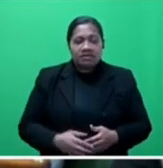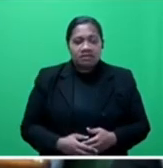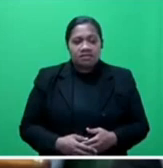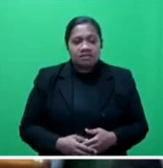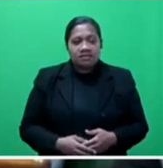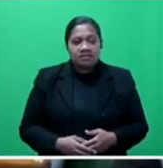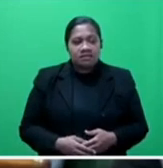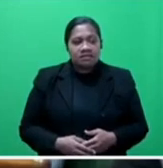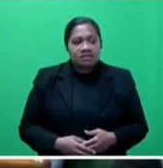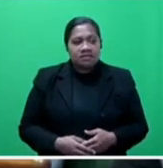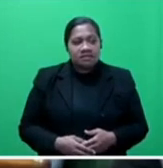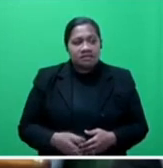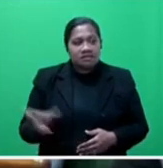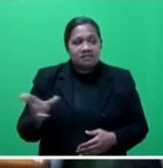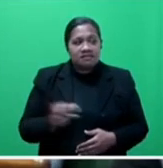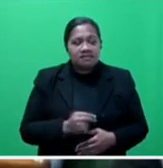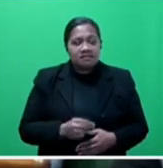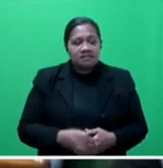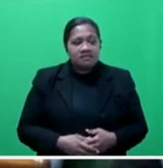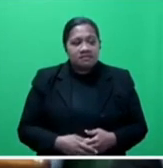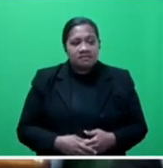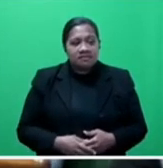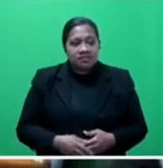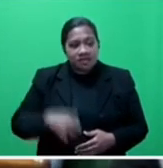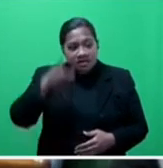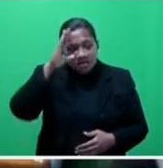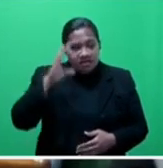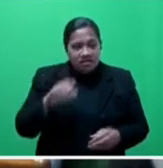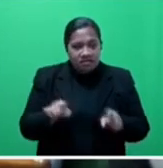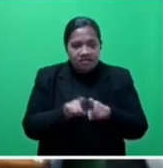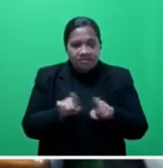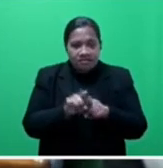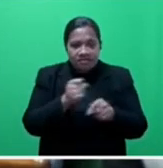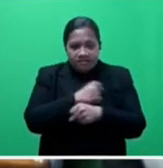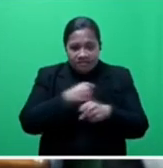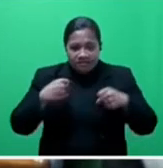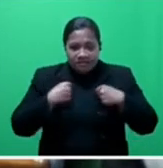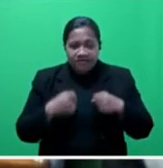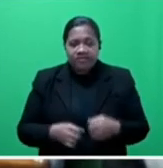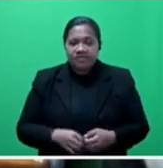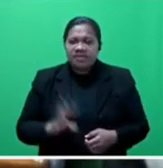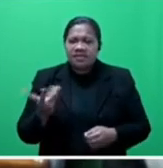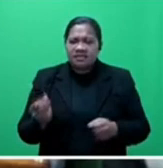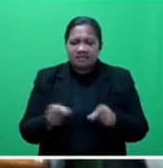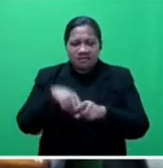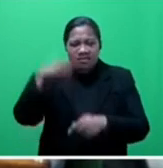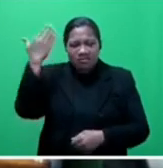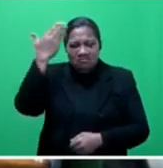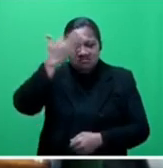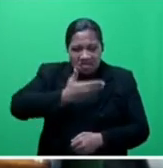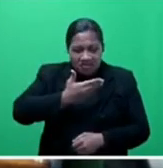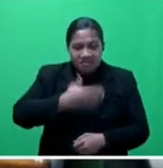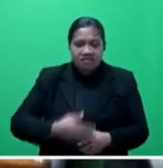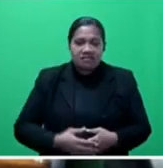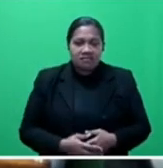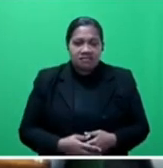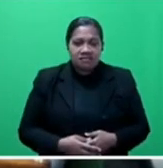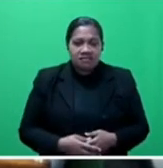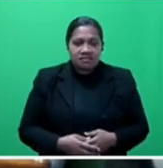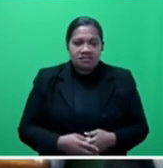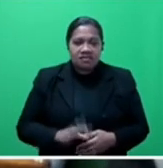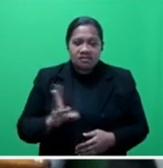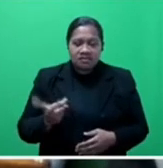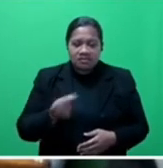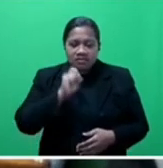so much political turmoil like ours, there are still those that are so blinded by greed that they will go to any length